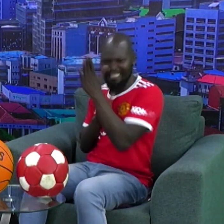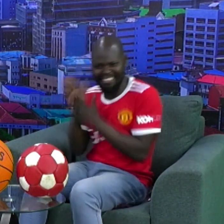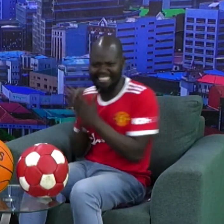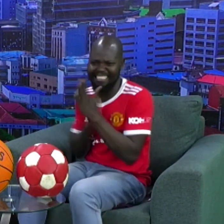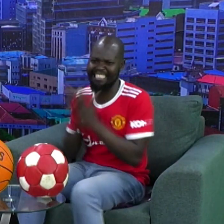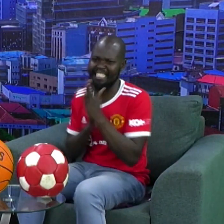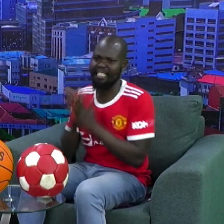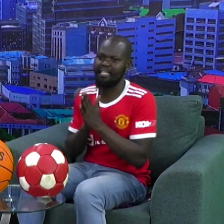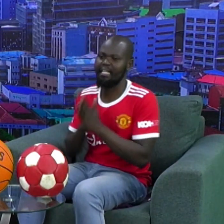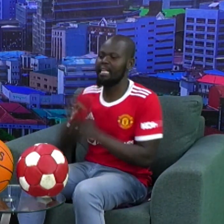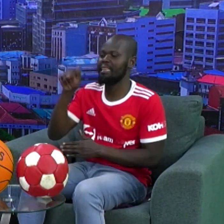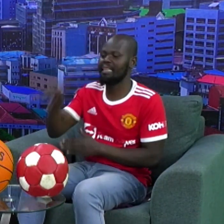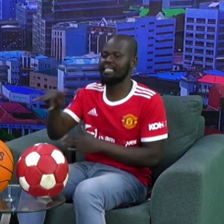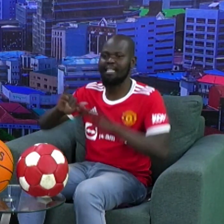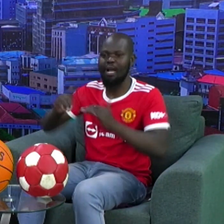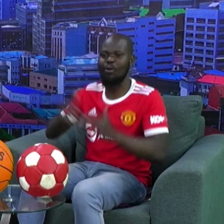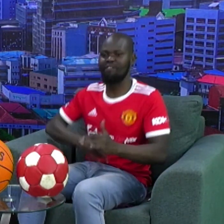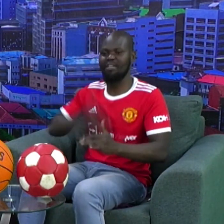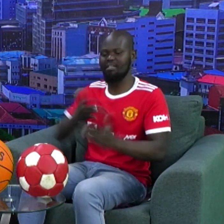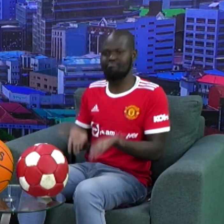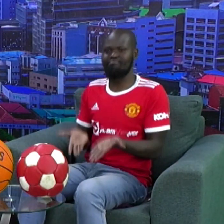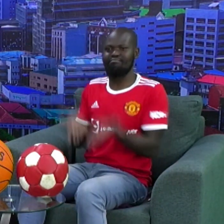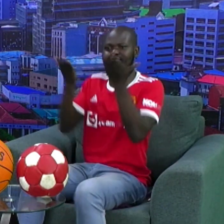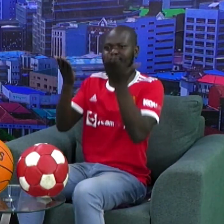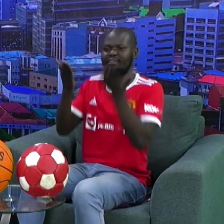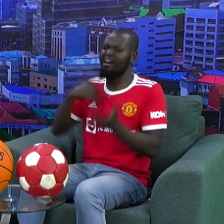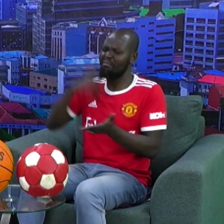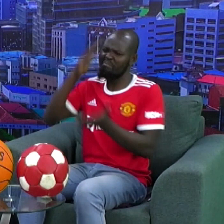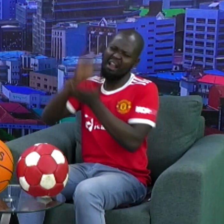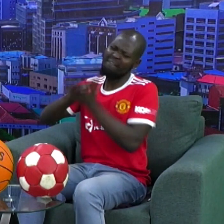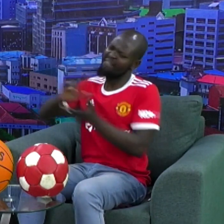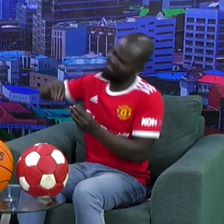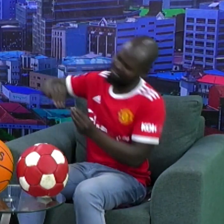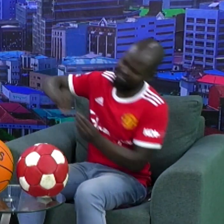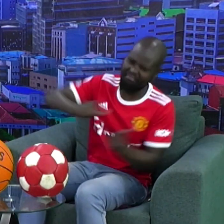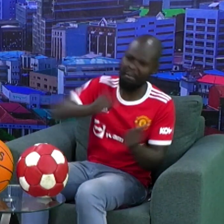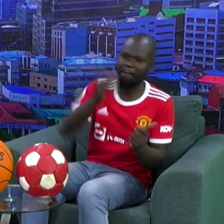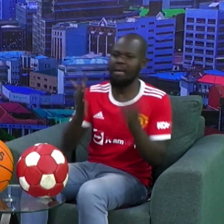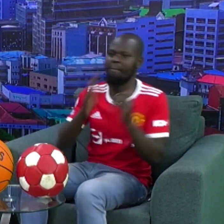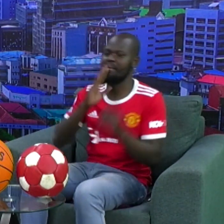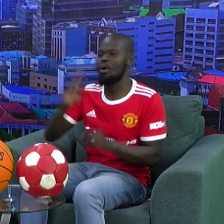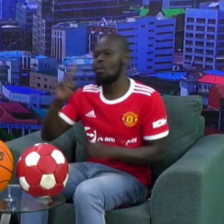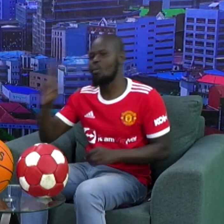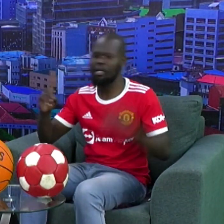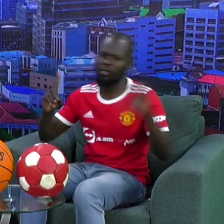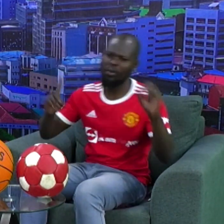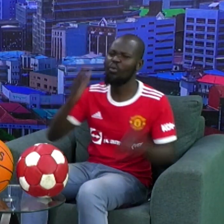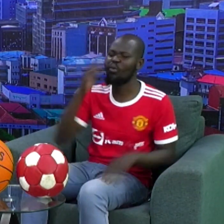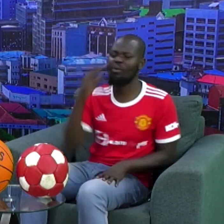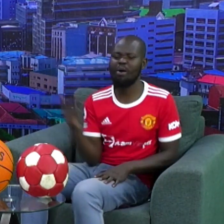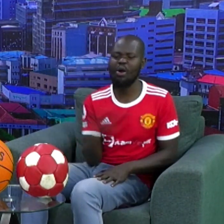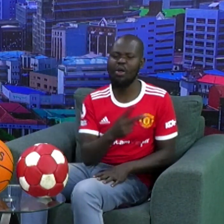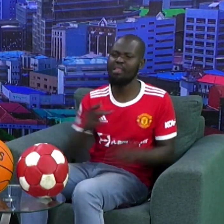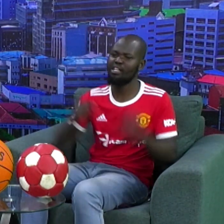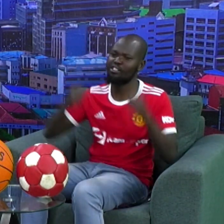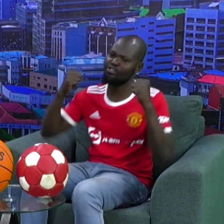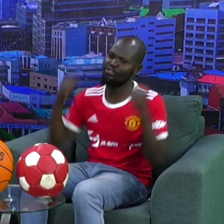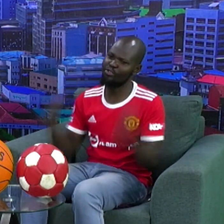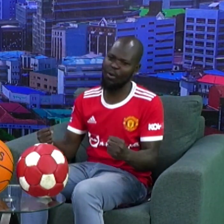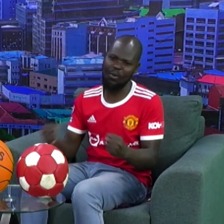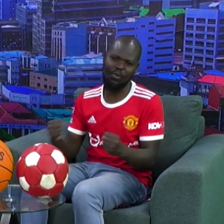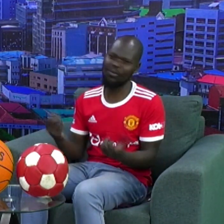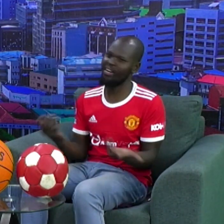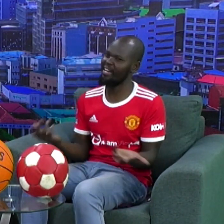coach from Gor Mahia is a Mzungu. He's an international coach. So I think he has really helped the team to